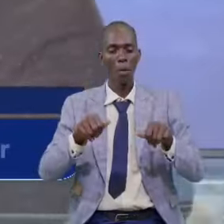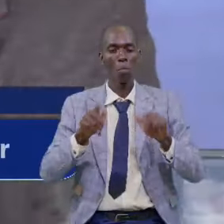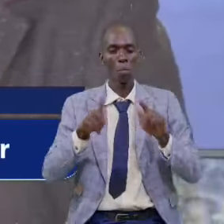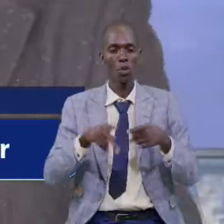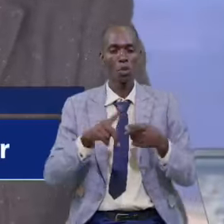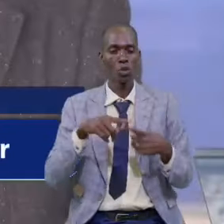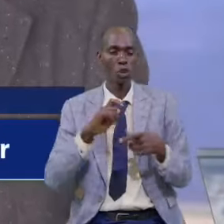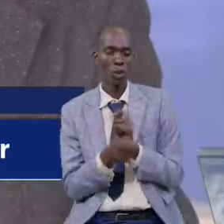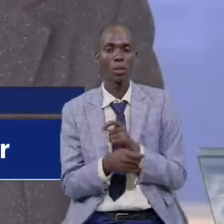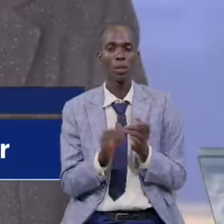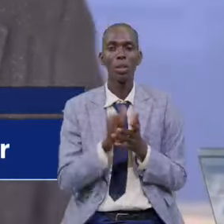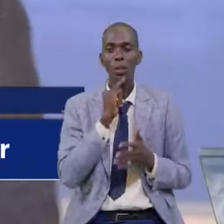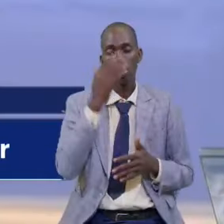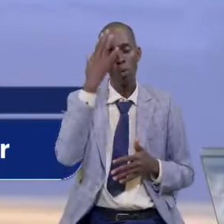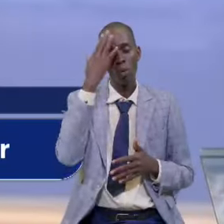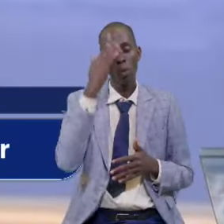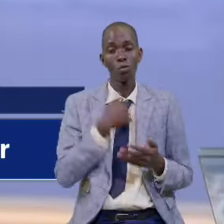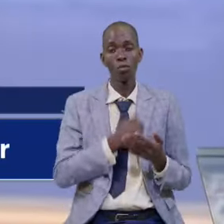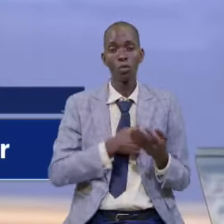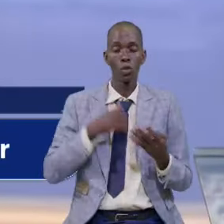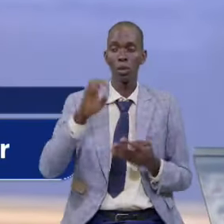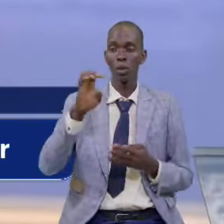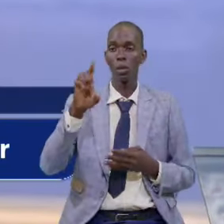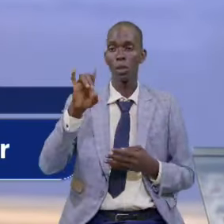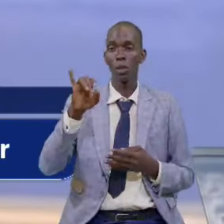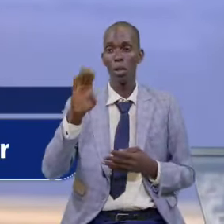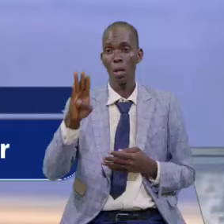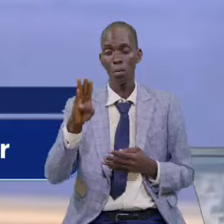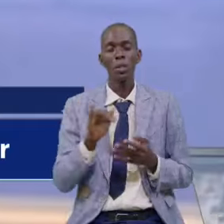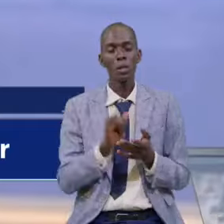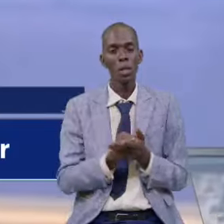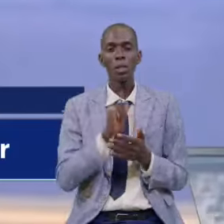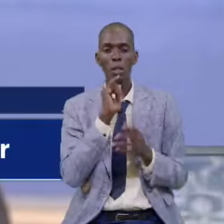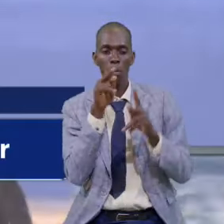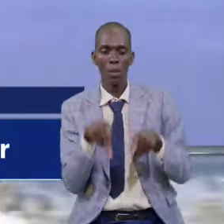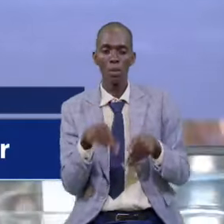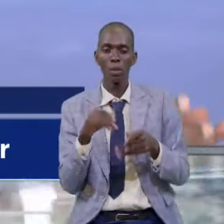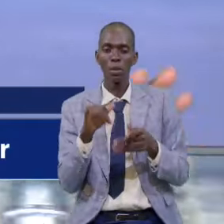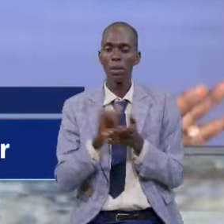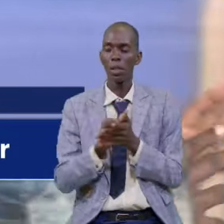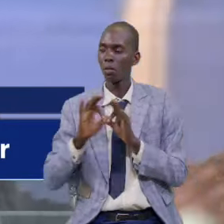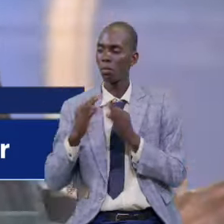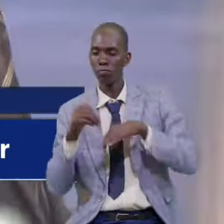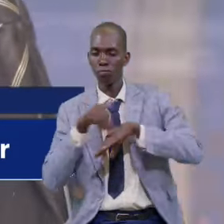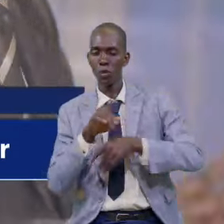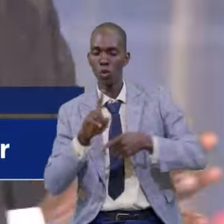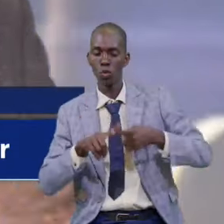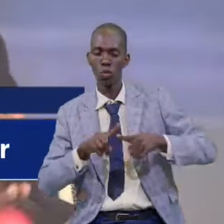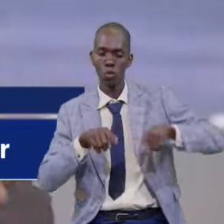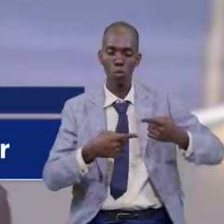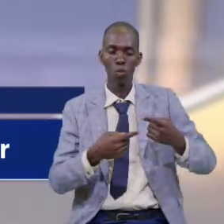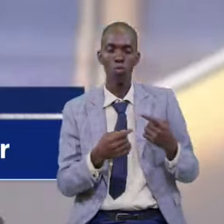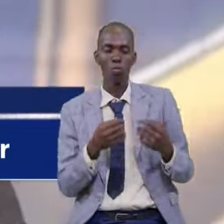family sent him go along with Saul. Let him be the principal change maker, and then you